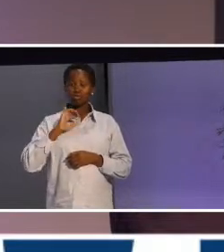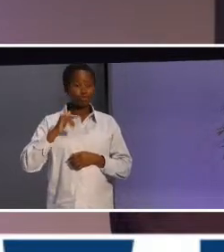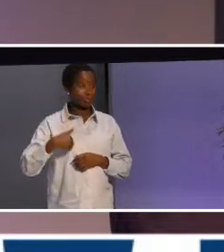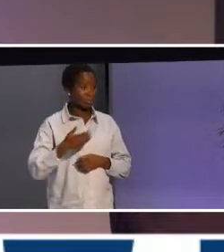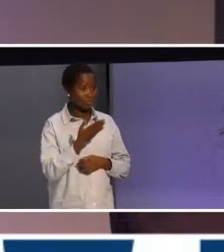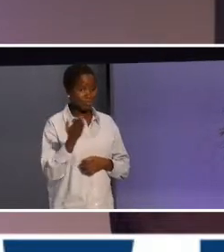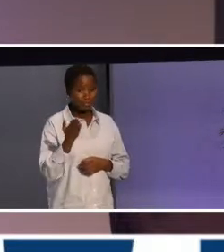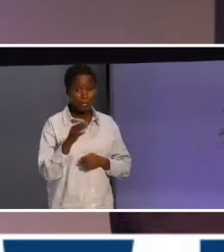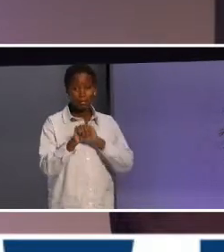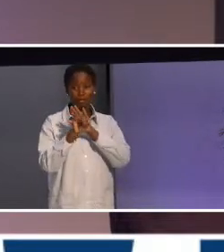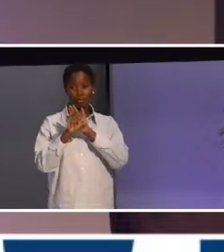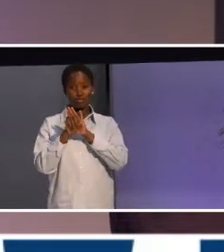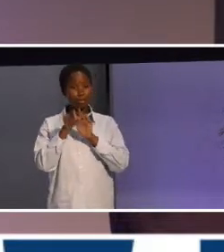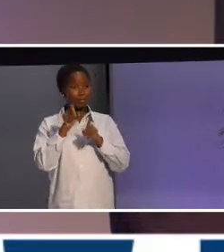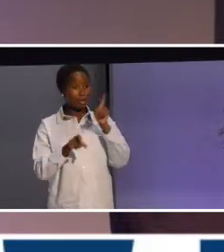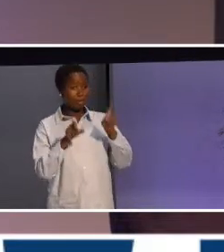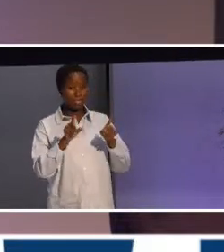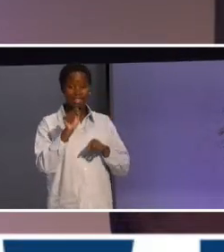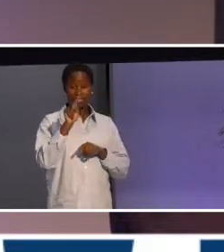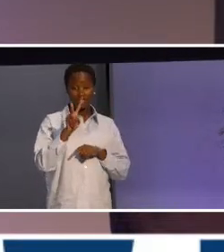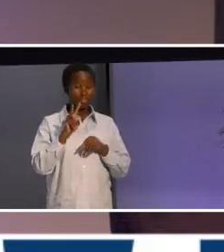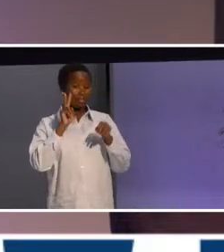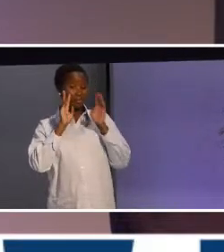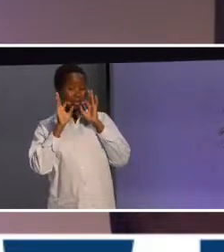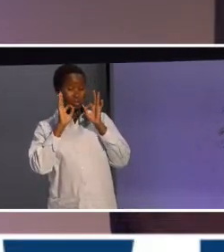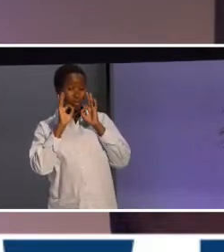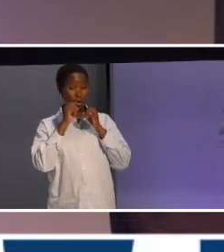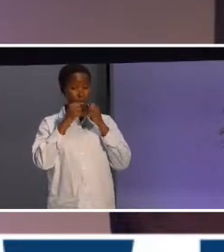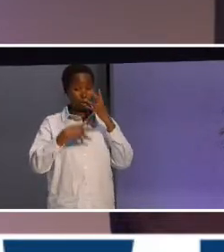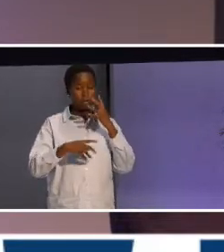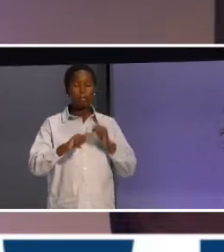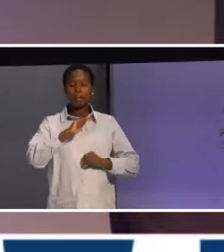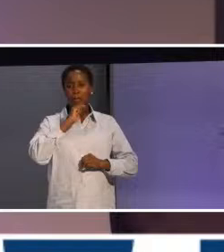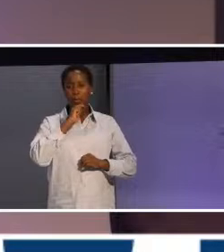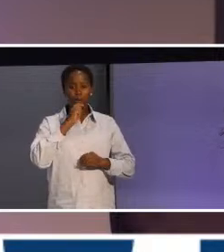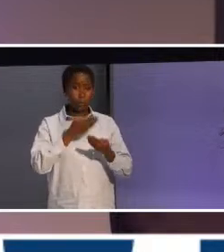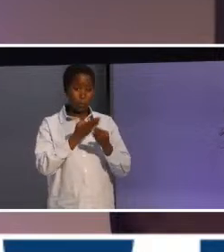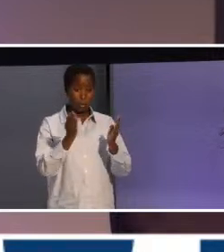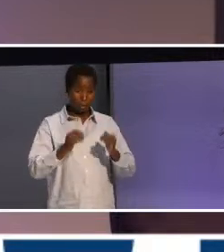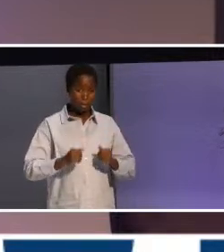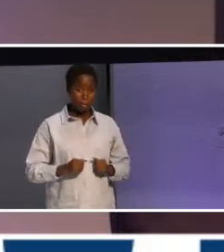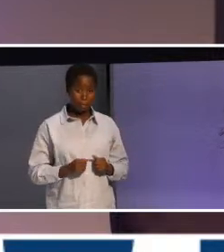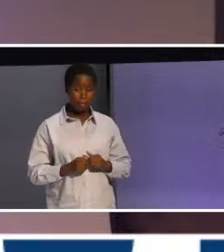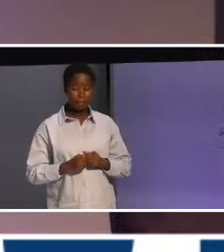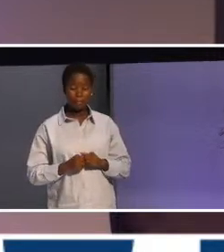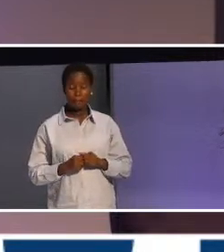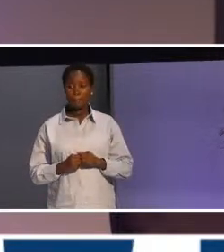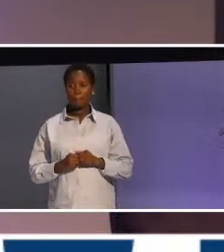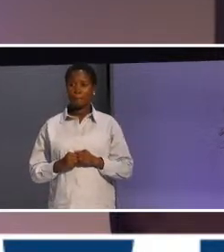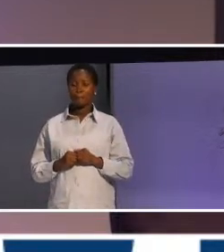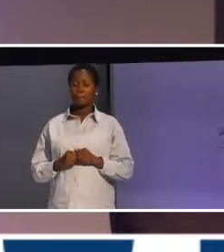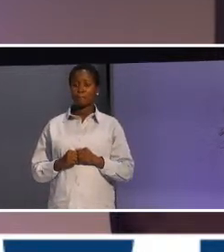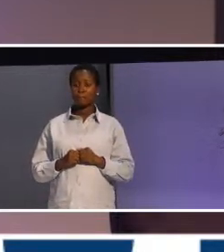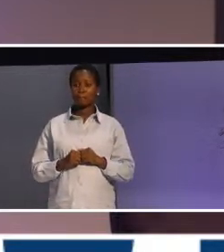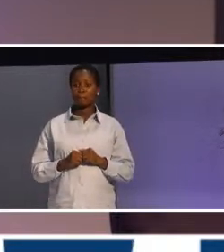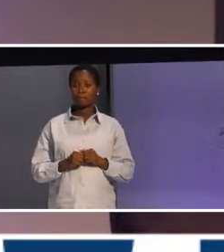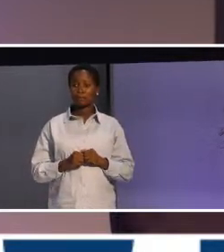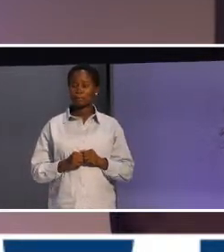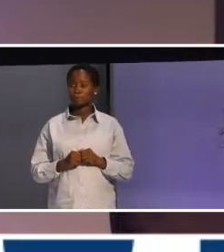media. Very good morning to all of you. And a big namaste from India.